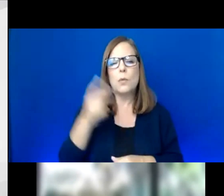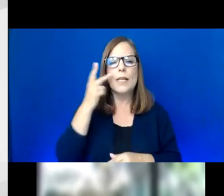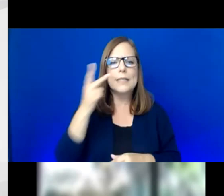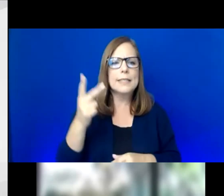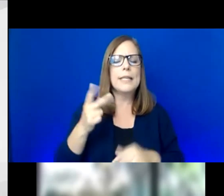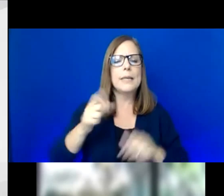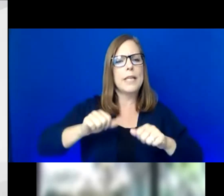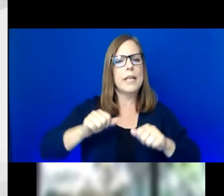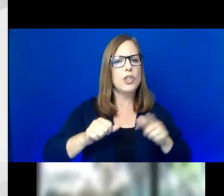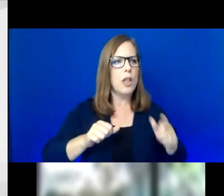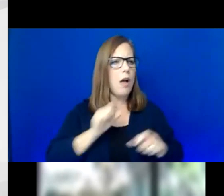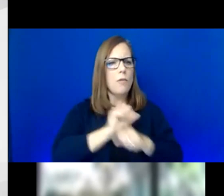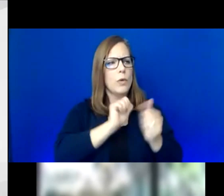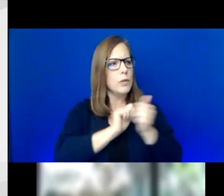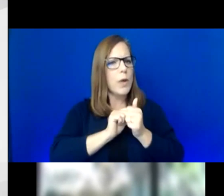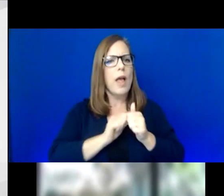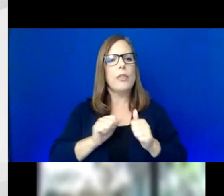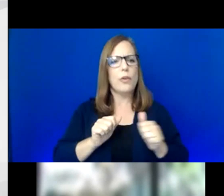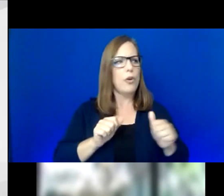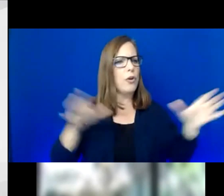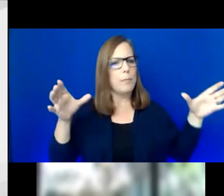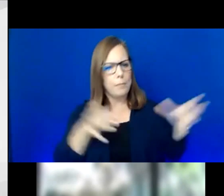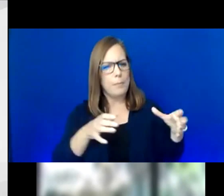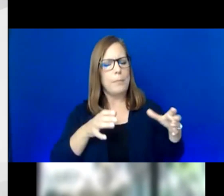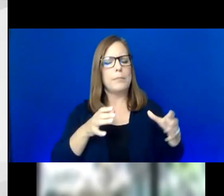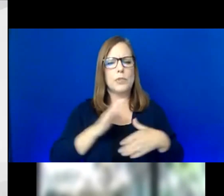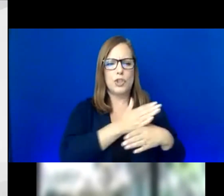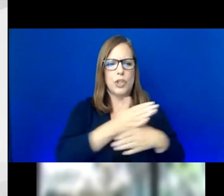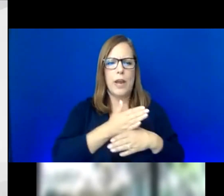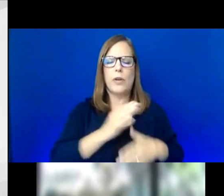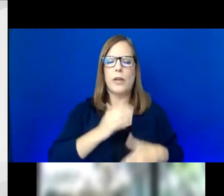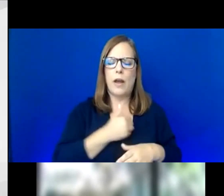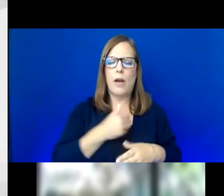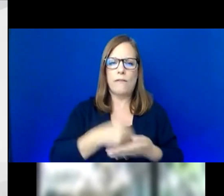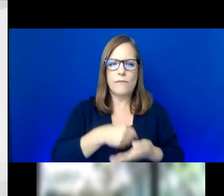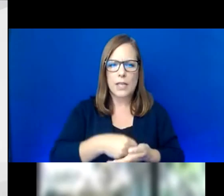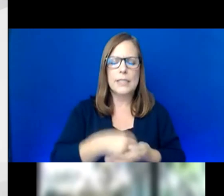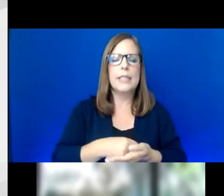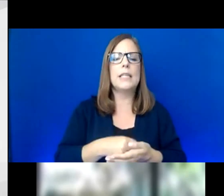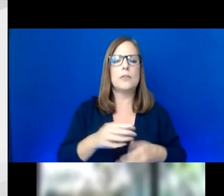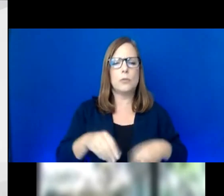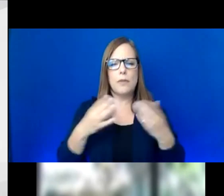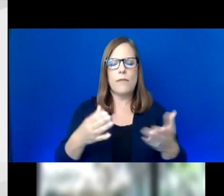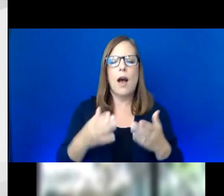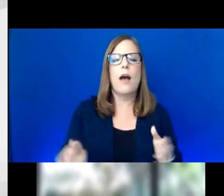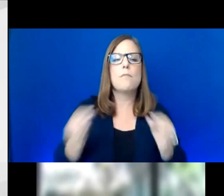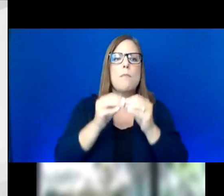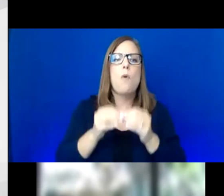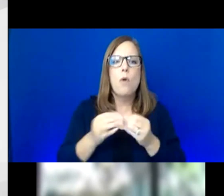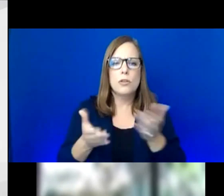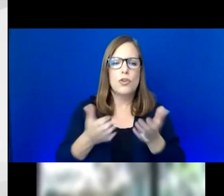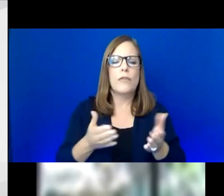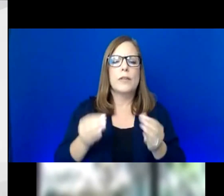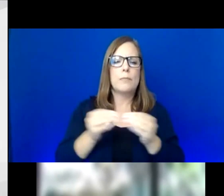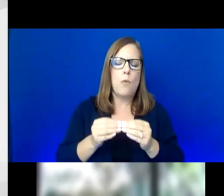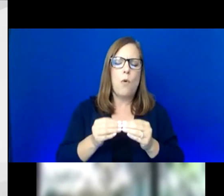funding and having one provider locally providing a much more robust service than if individually we were to